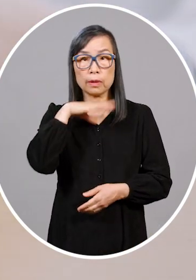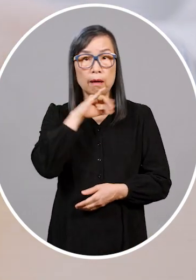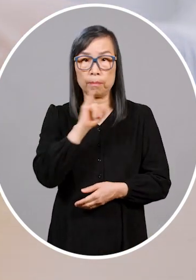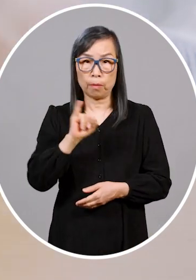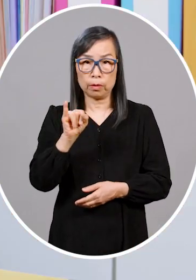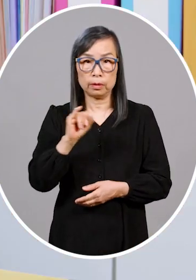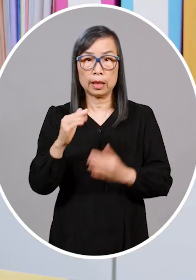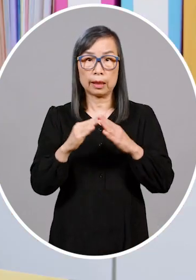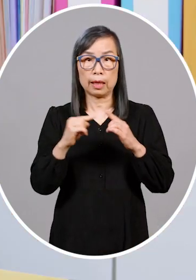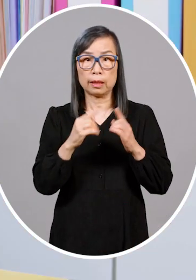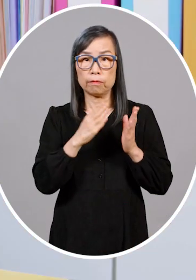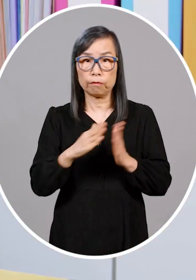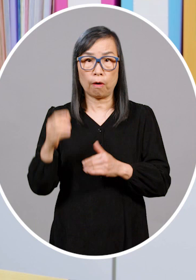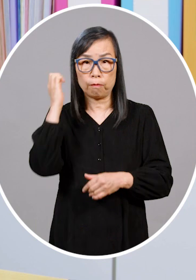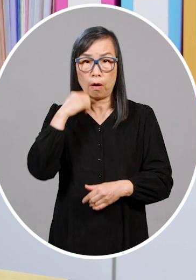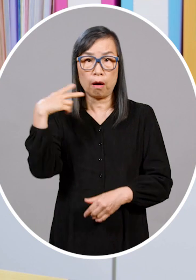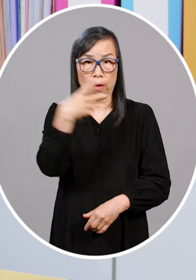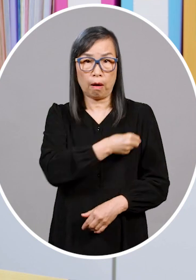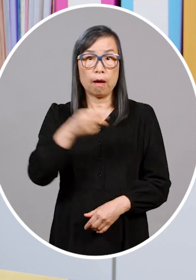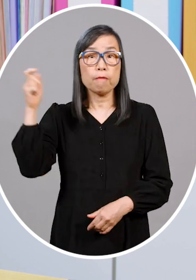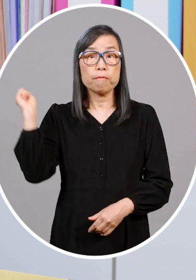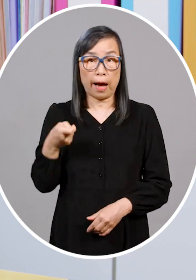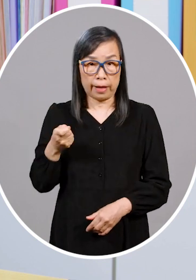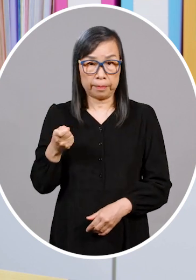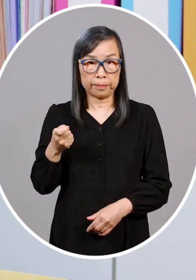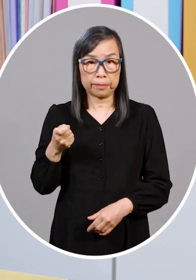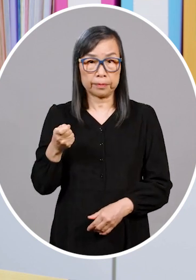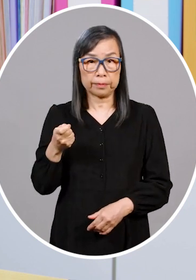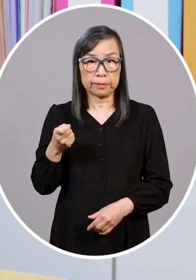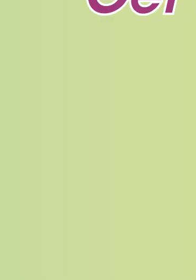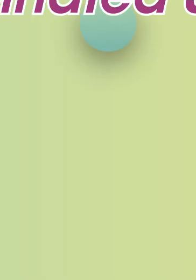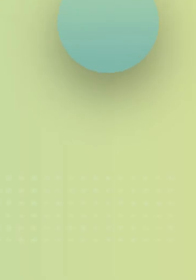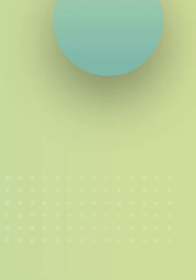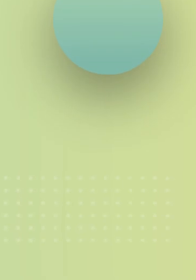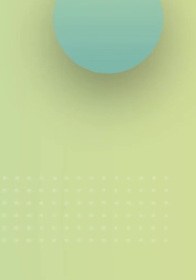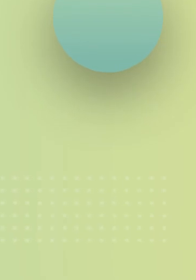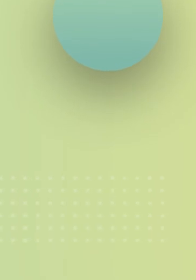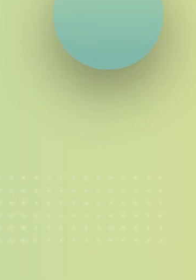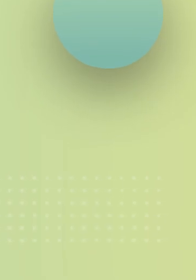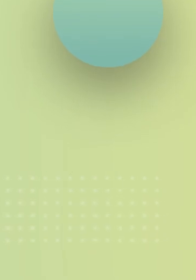Families of the elderly should promptly arrange for them to get COVID-19 jabs in time.